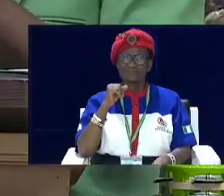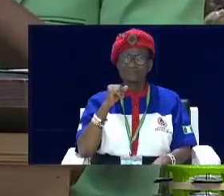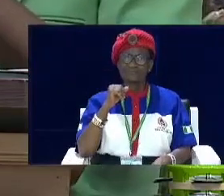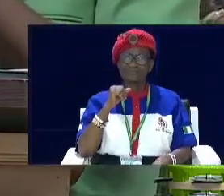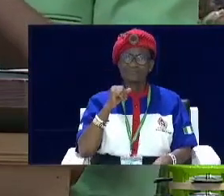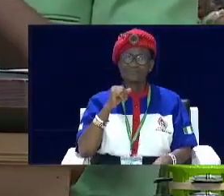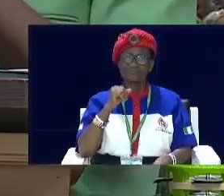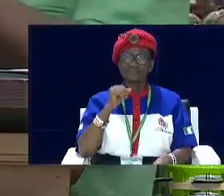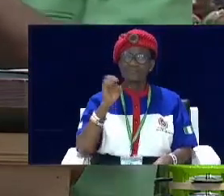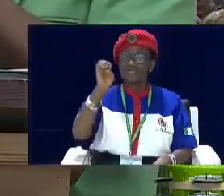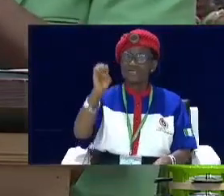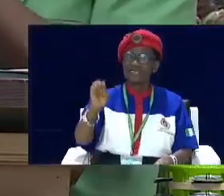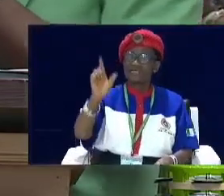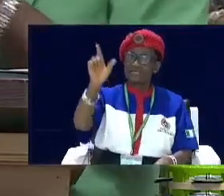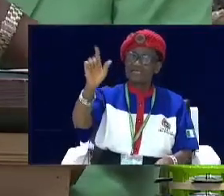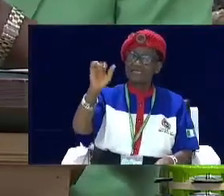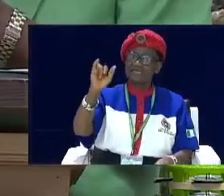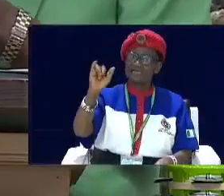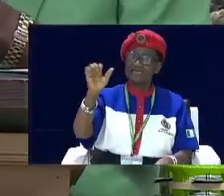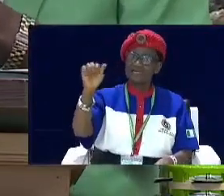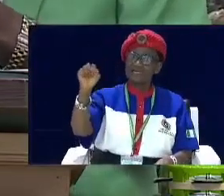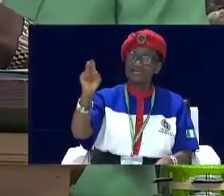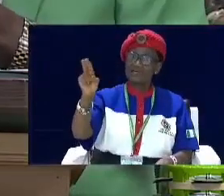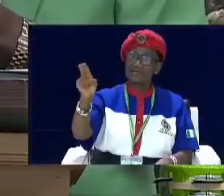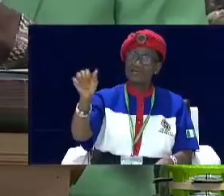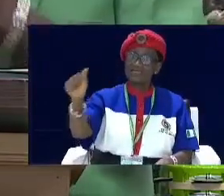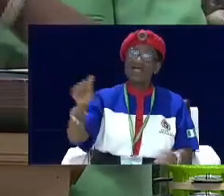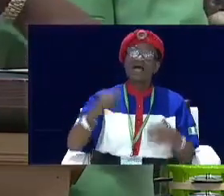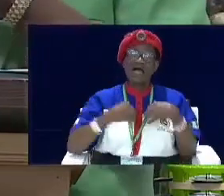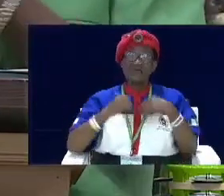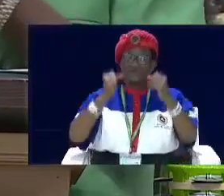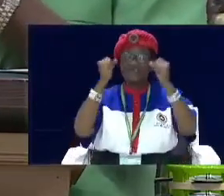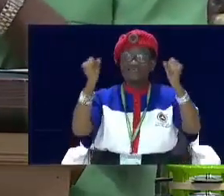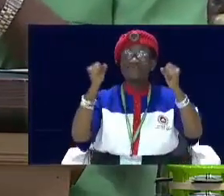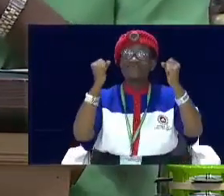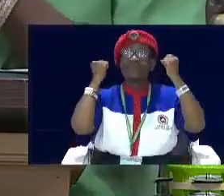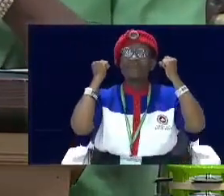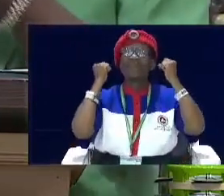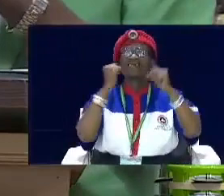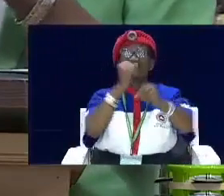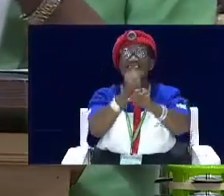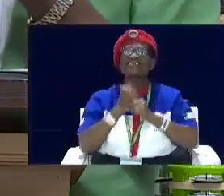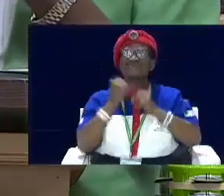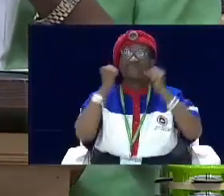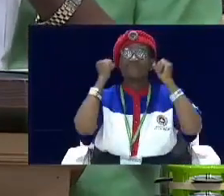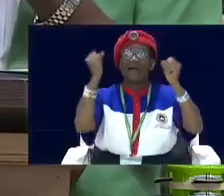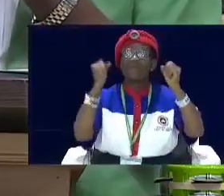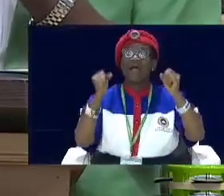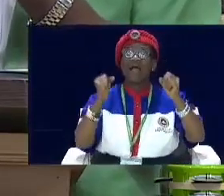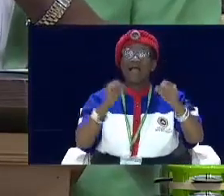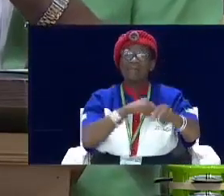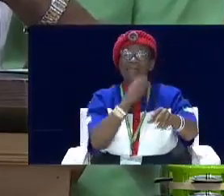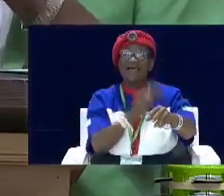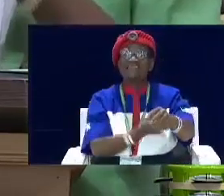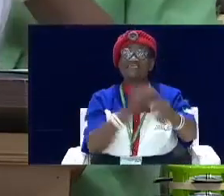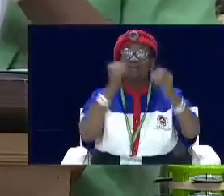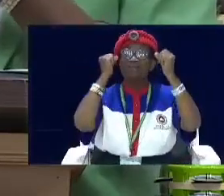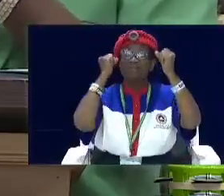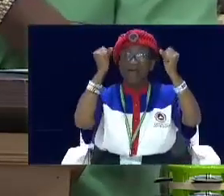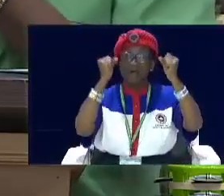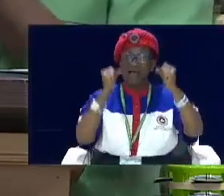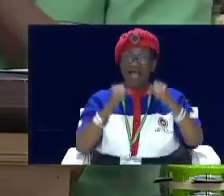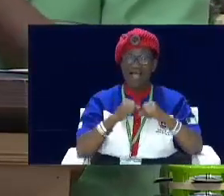Elisha has received power now. Elisha ti gba agbara nisisiyi. Mighty power. Agbara nla.